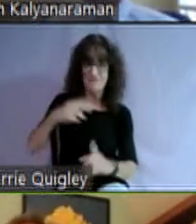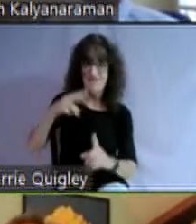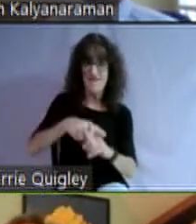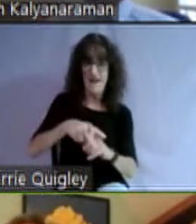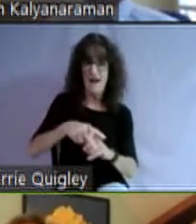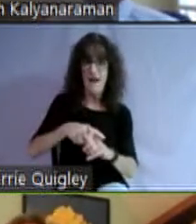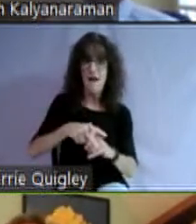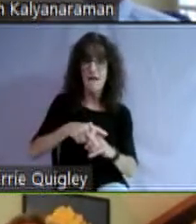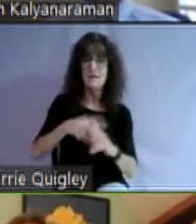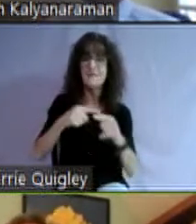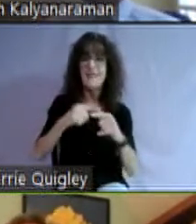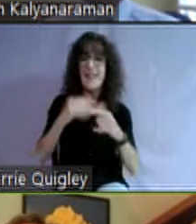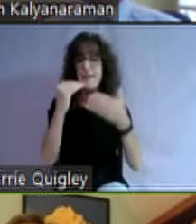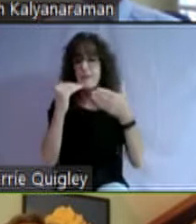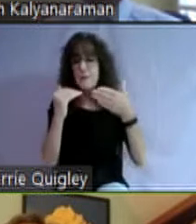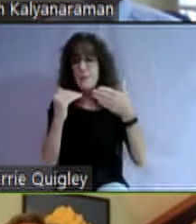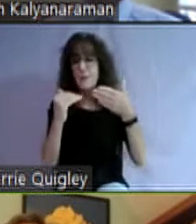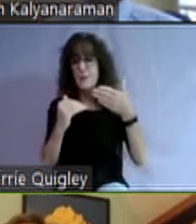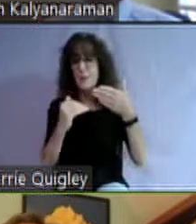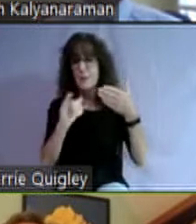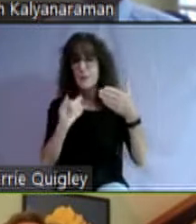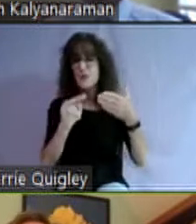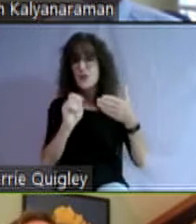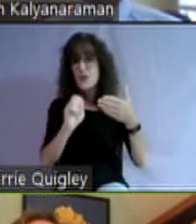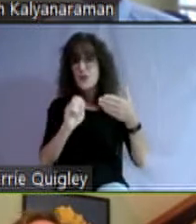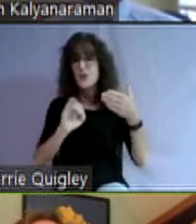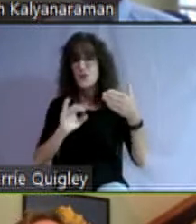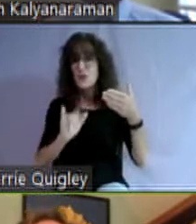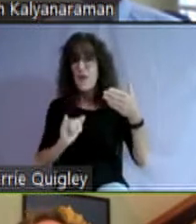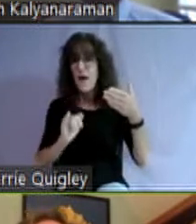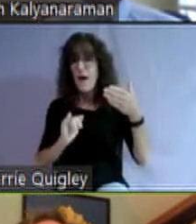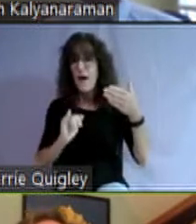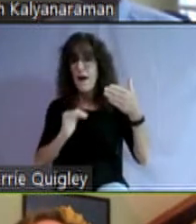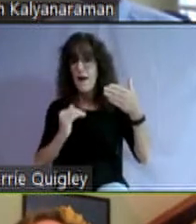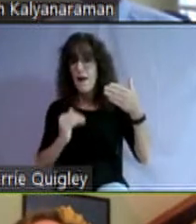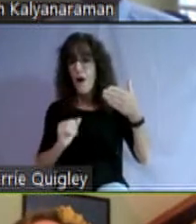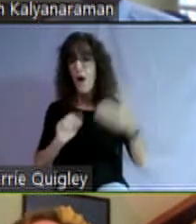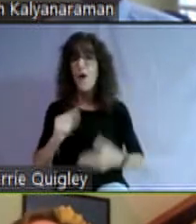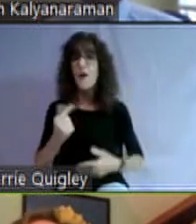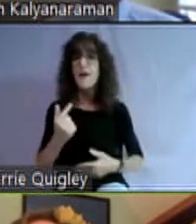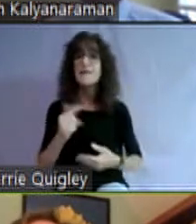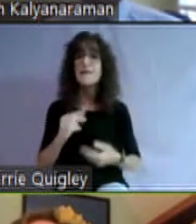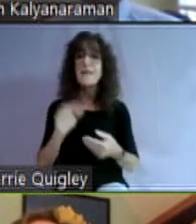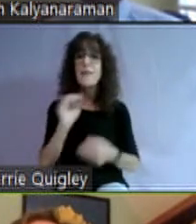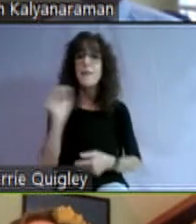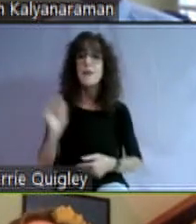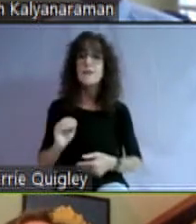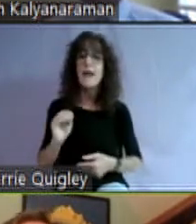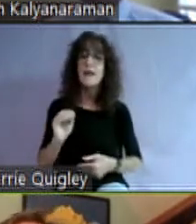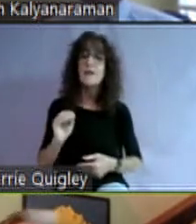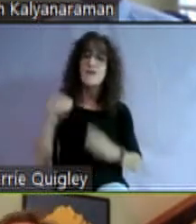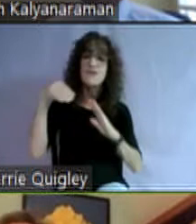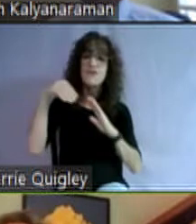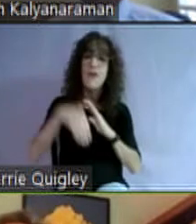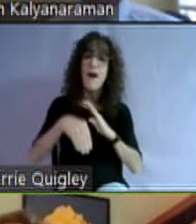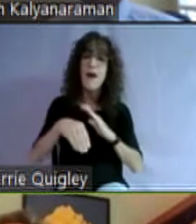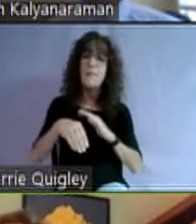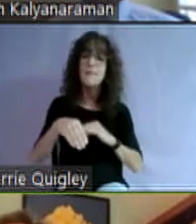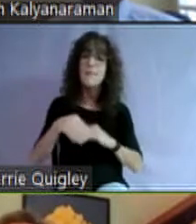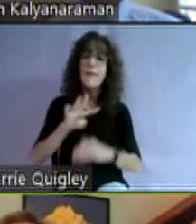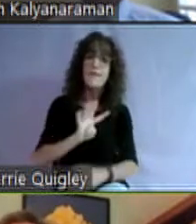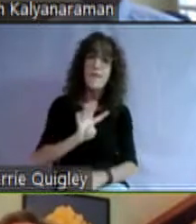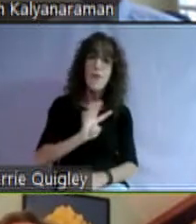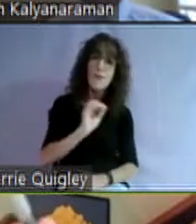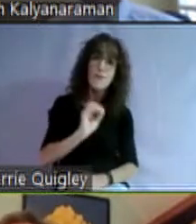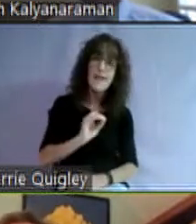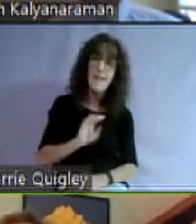August, through June, July, August, we dropped our percentage. It got down to 4, back up to